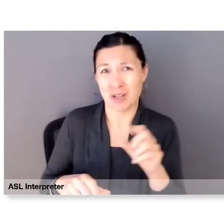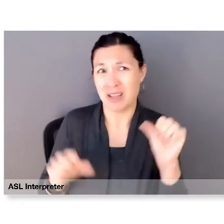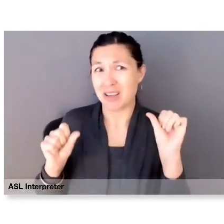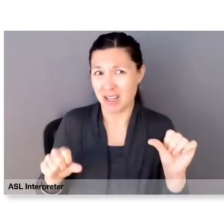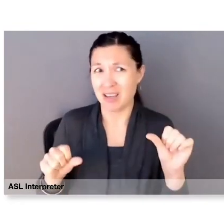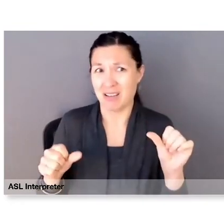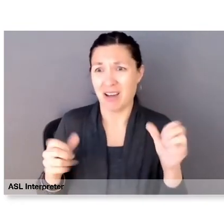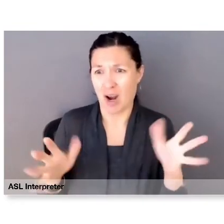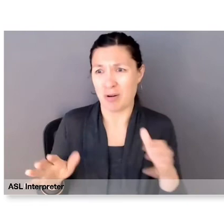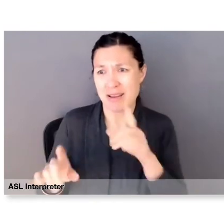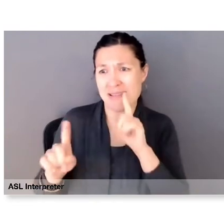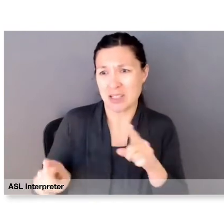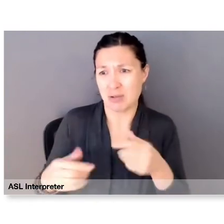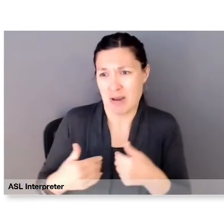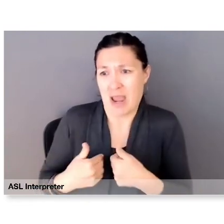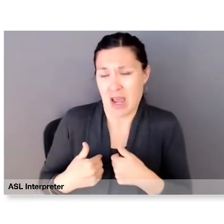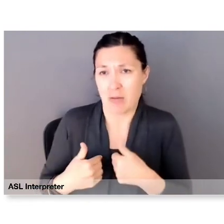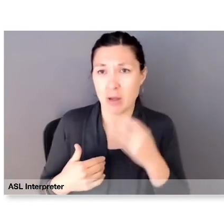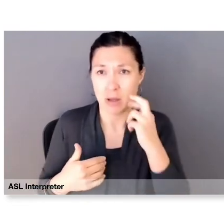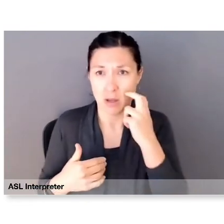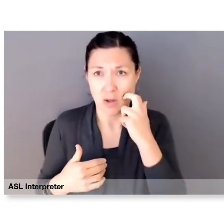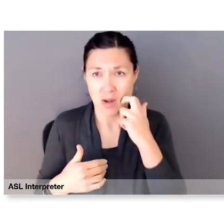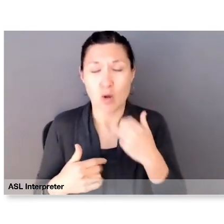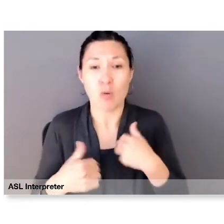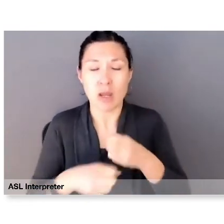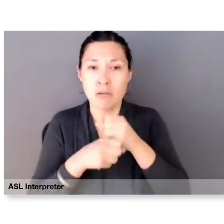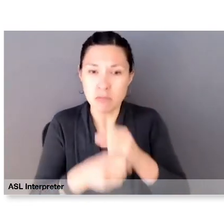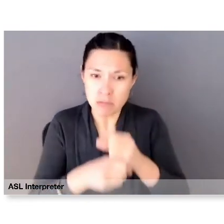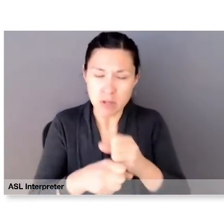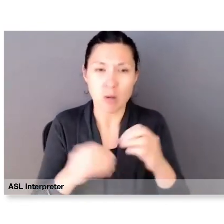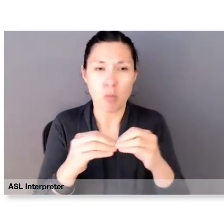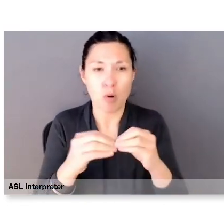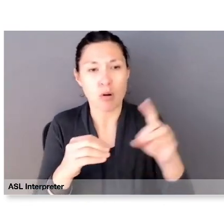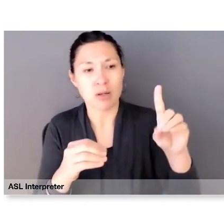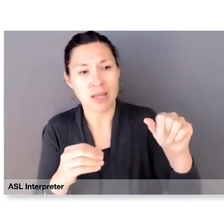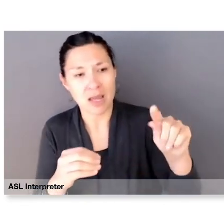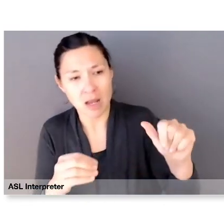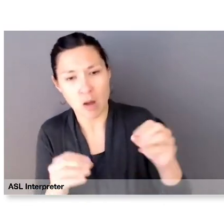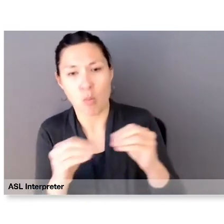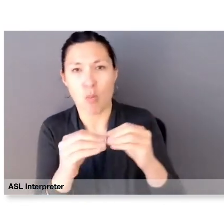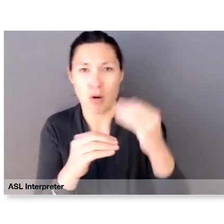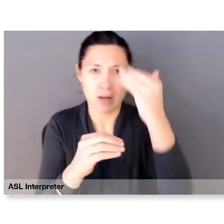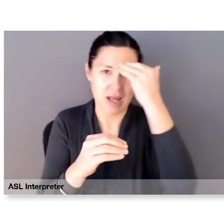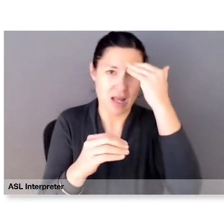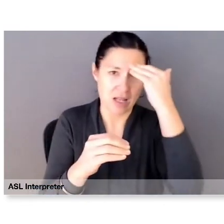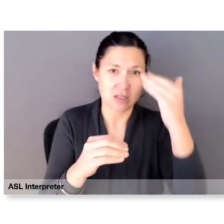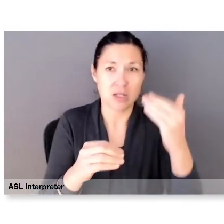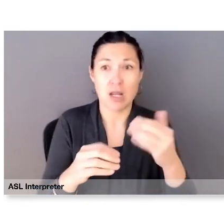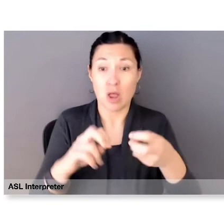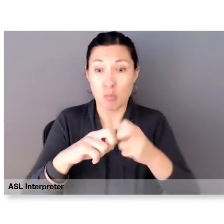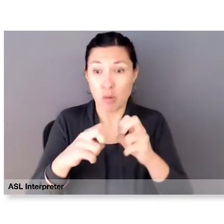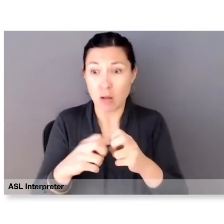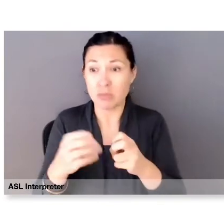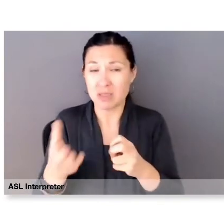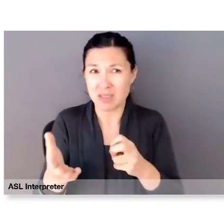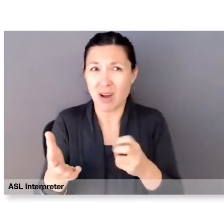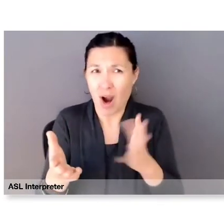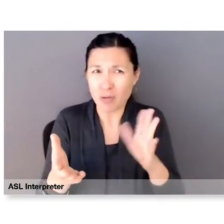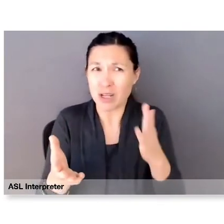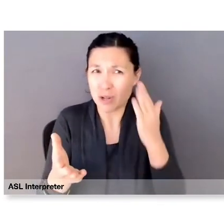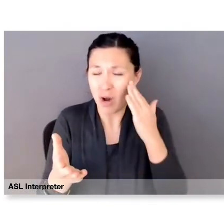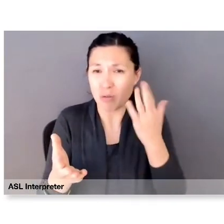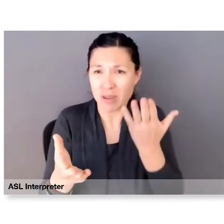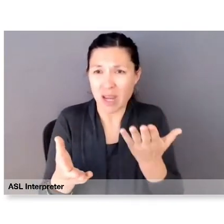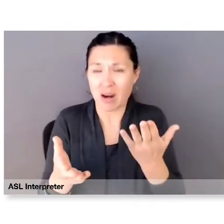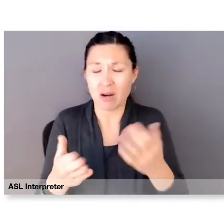to. That is to say, we're producing more and more data and knowledge about problems that we know exist, in some cases that we know